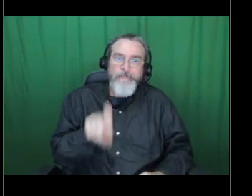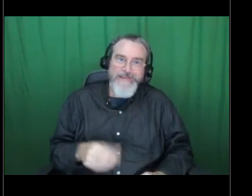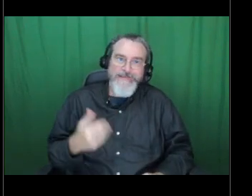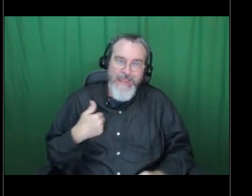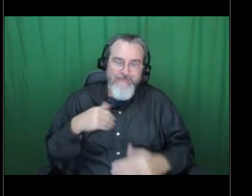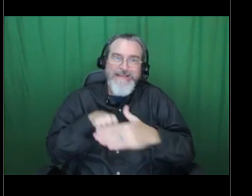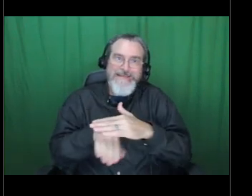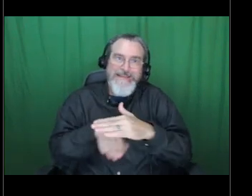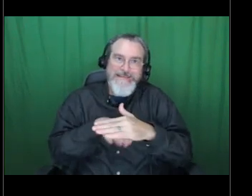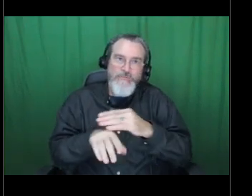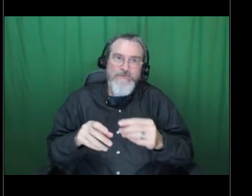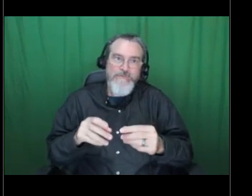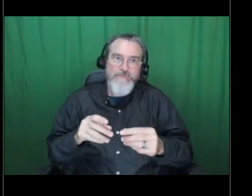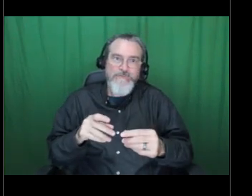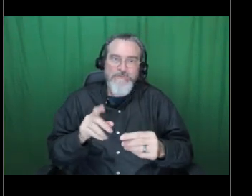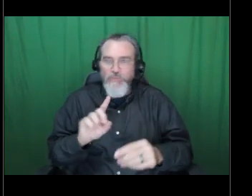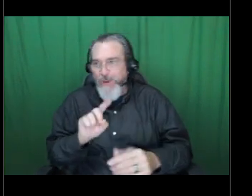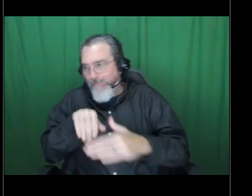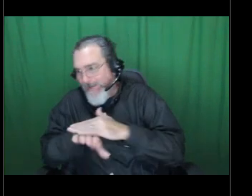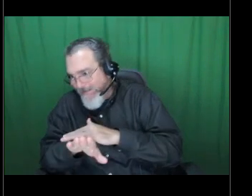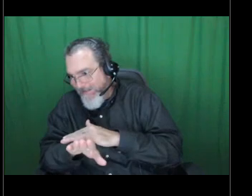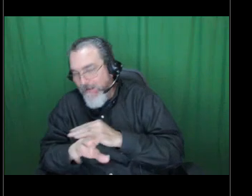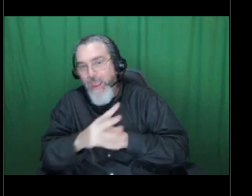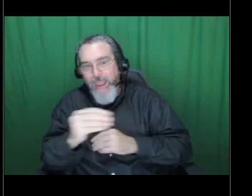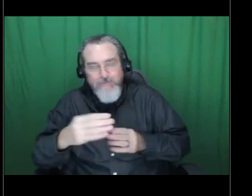entrance on an accessible route.